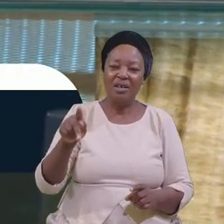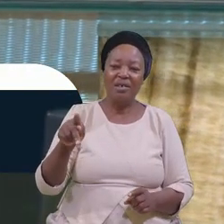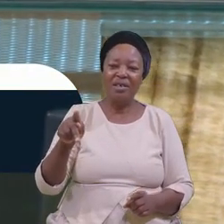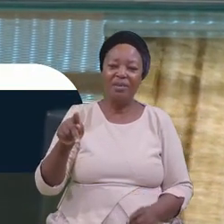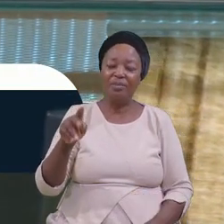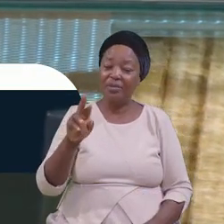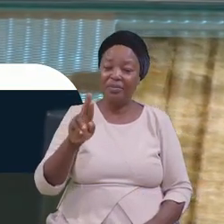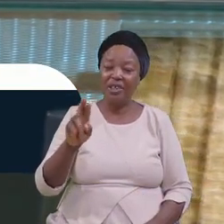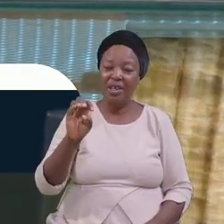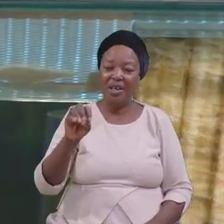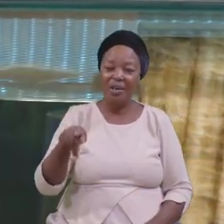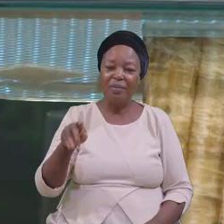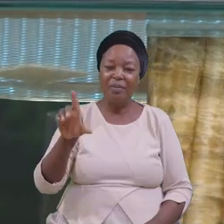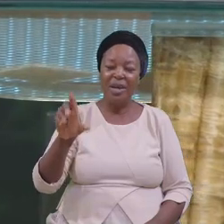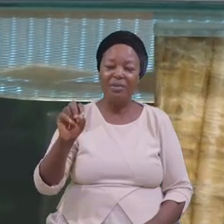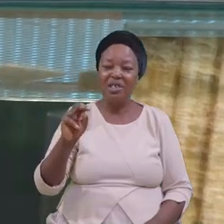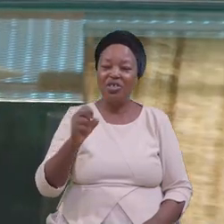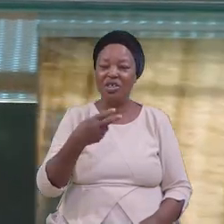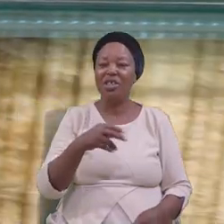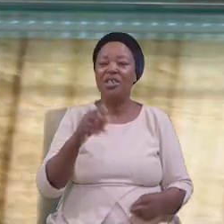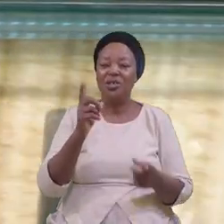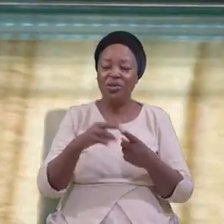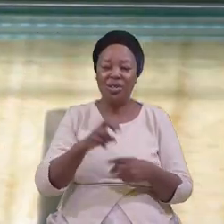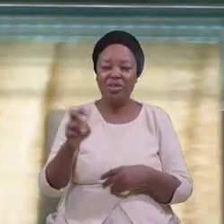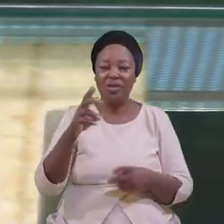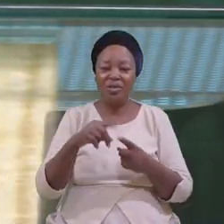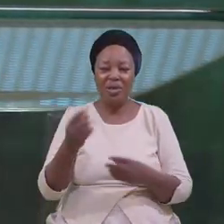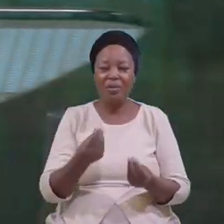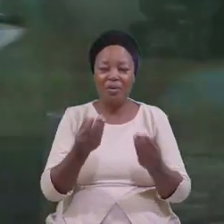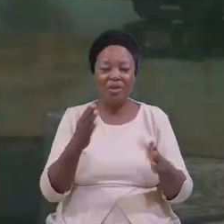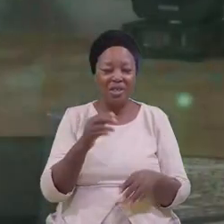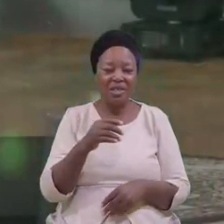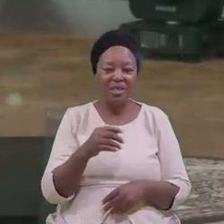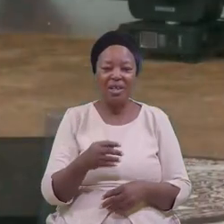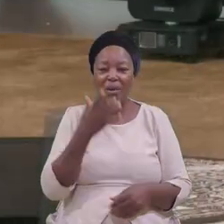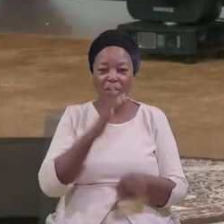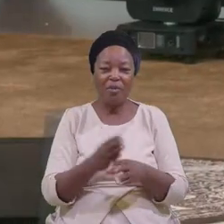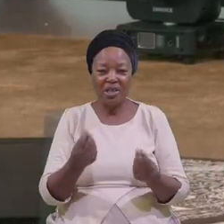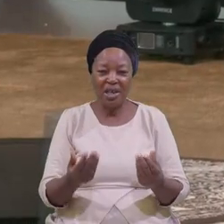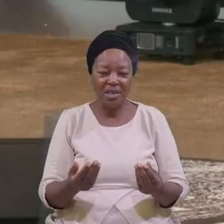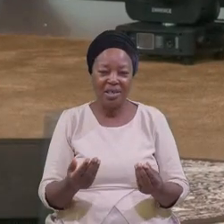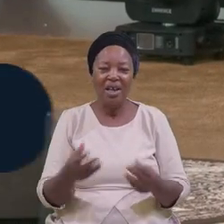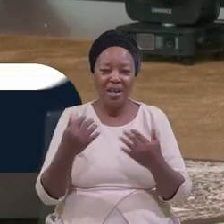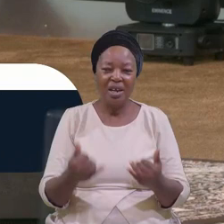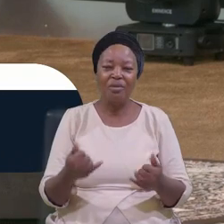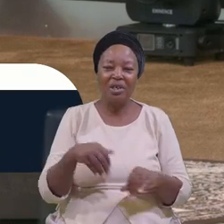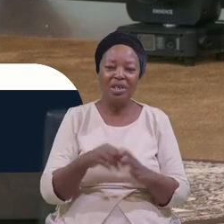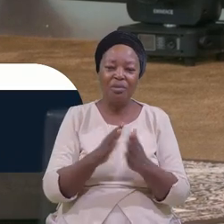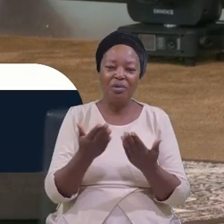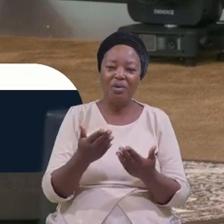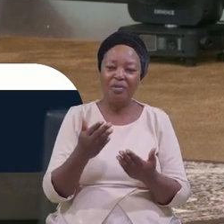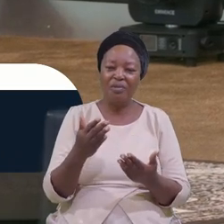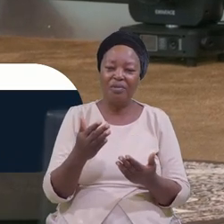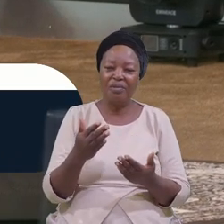In chapter 10 of Numbers and verse 32. Chapter 10, verse